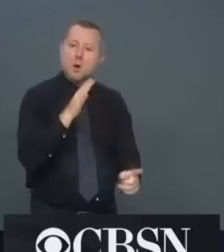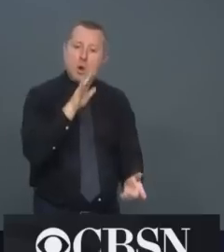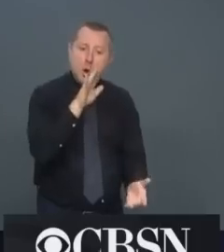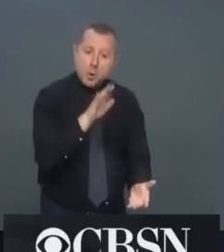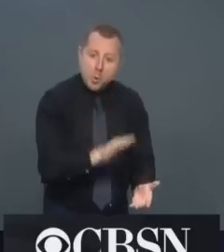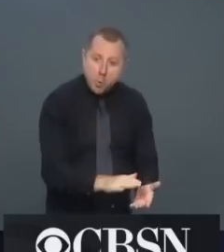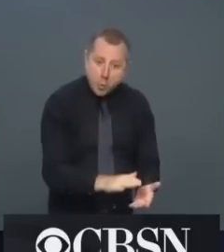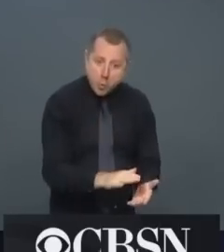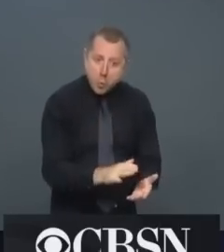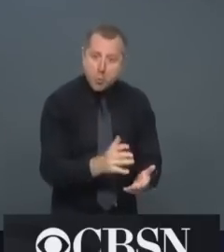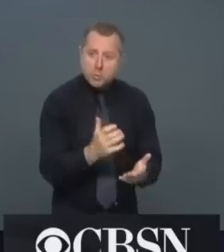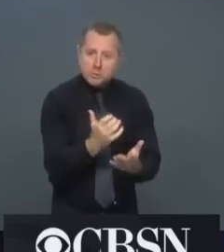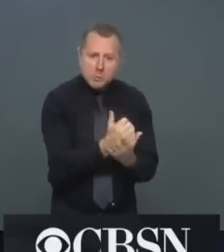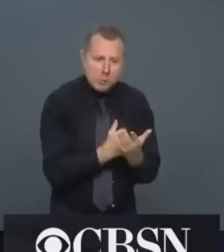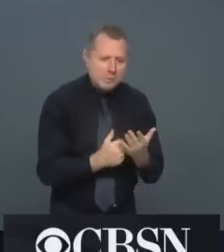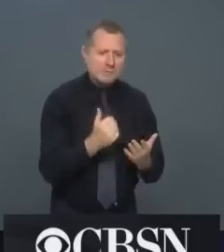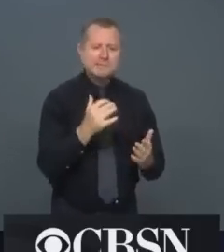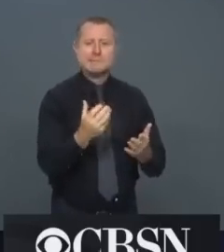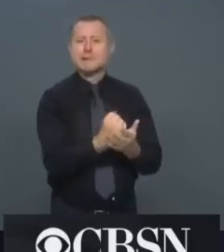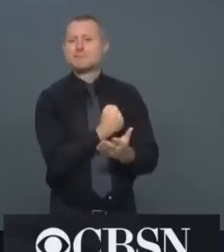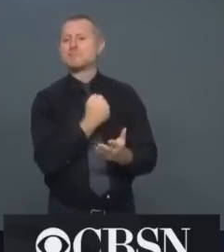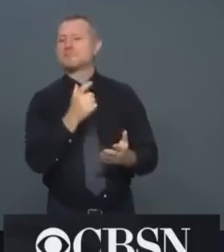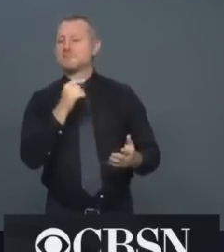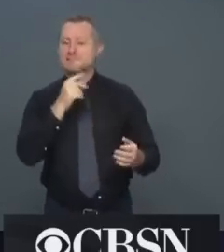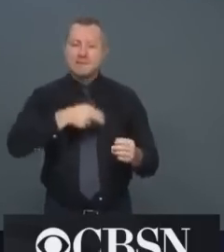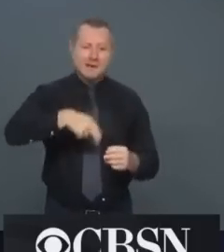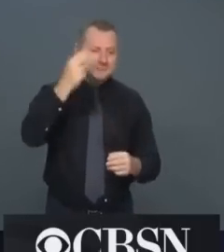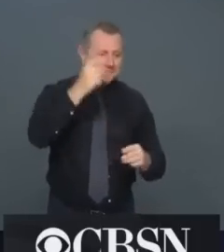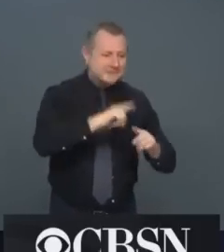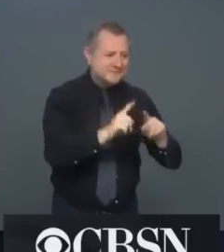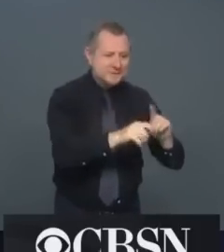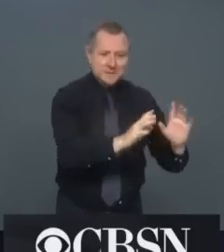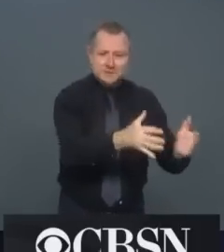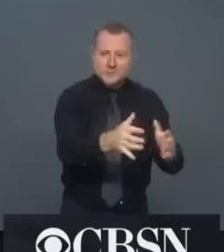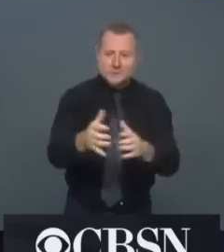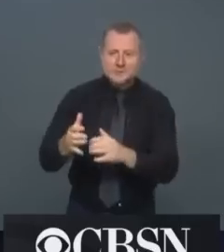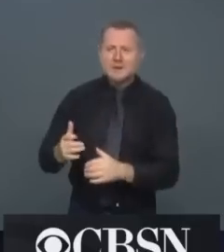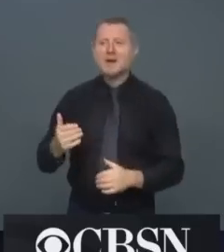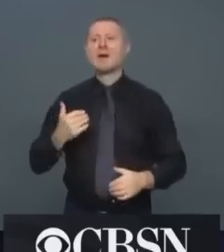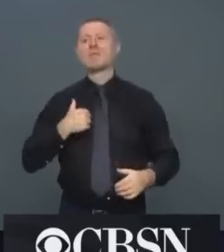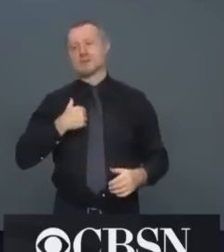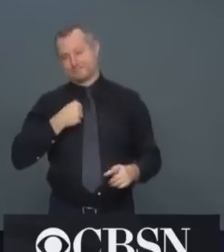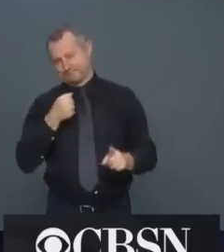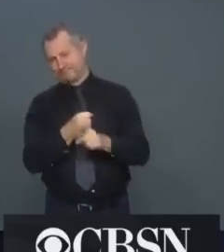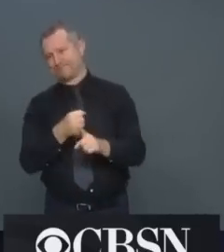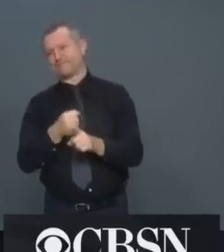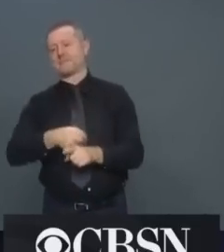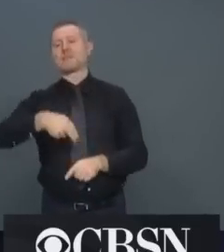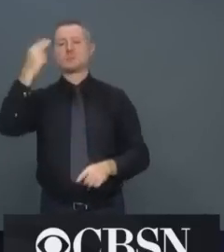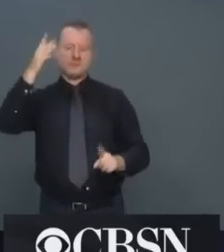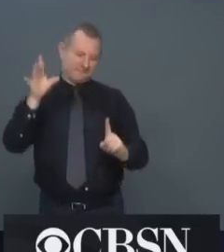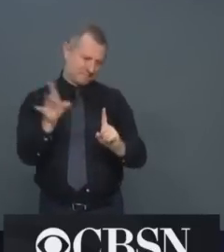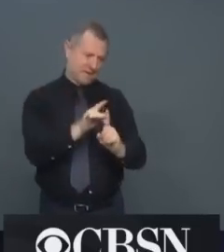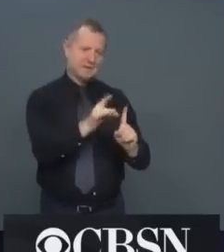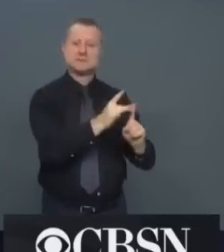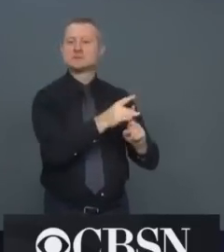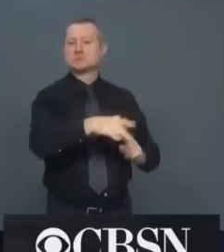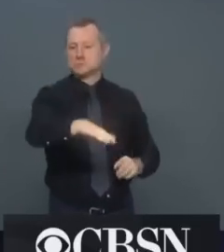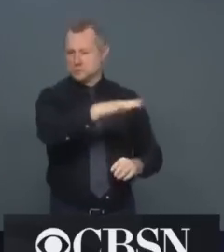minority communities, higher percentage minority communities, have a higher infection rate. You have an infection rate of